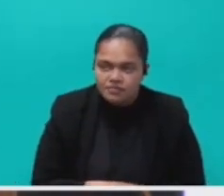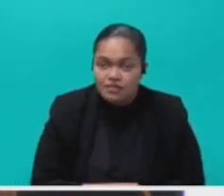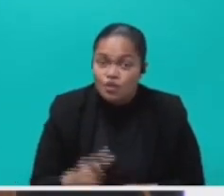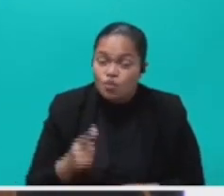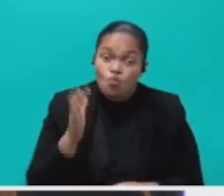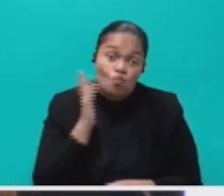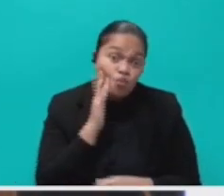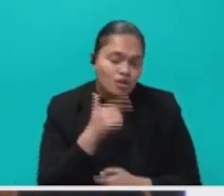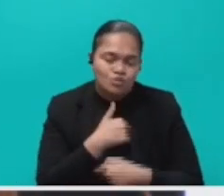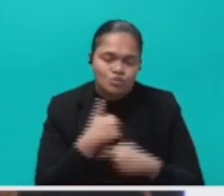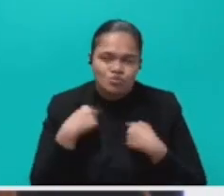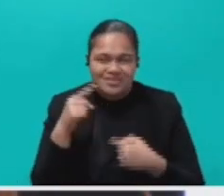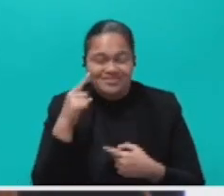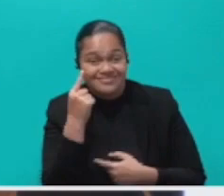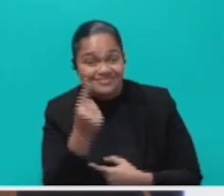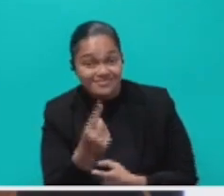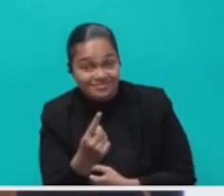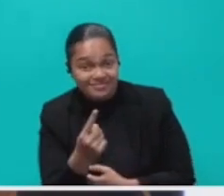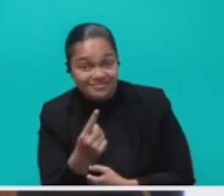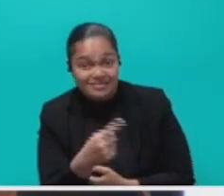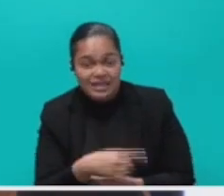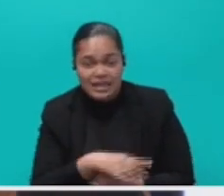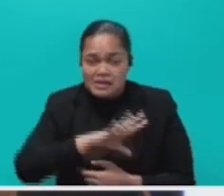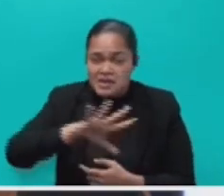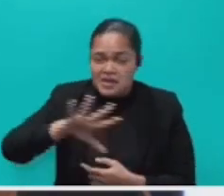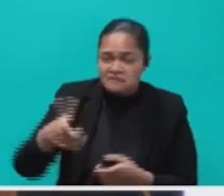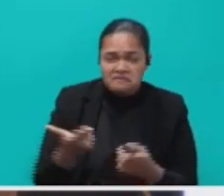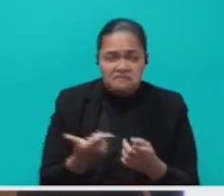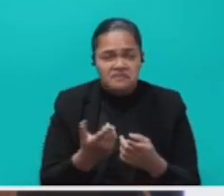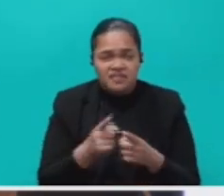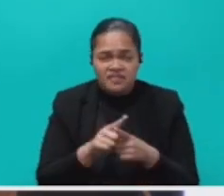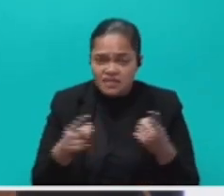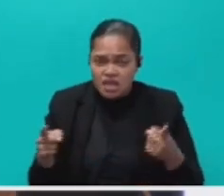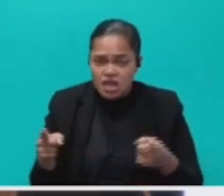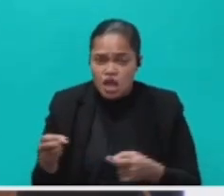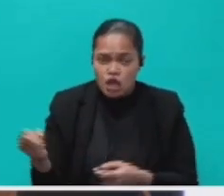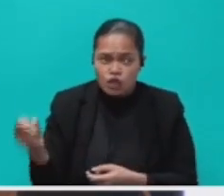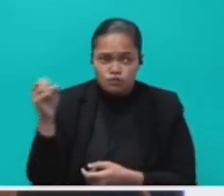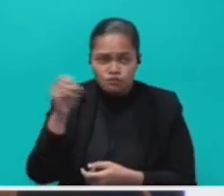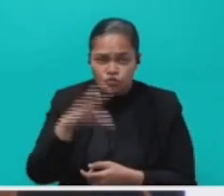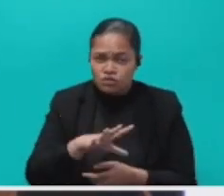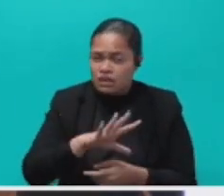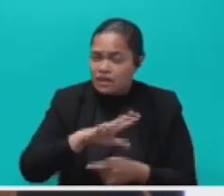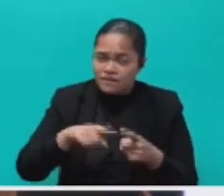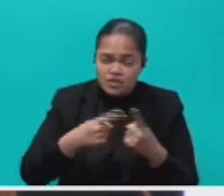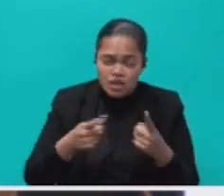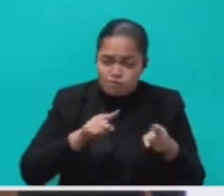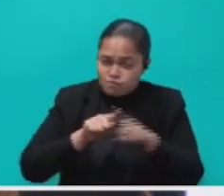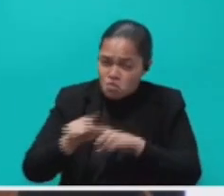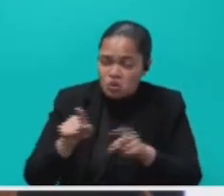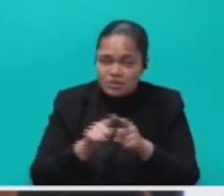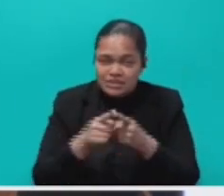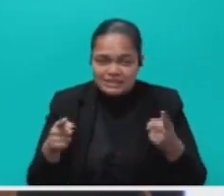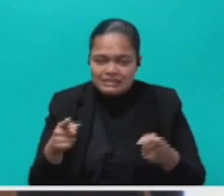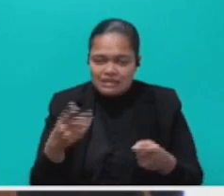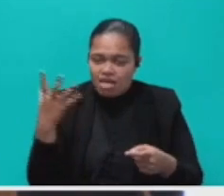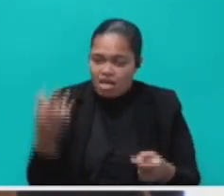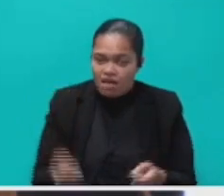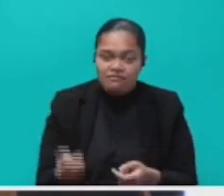When we see that everything that was put, not everything, but most of the things that were put in